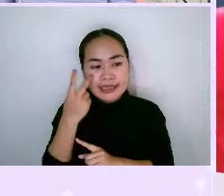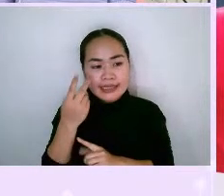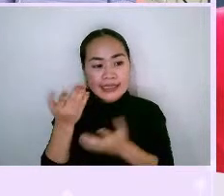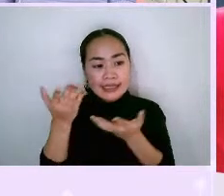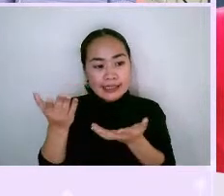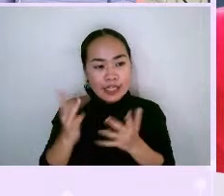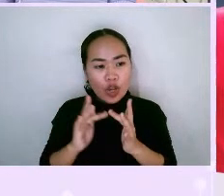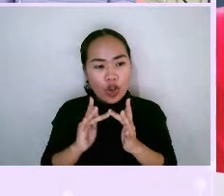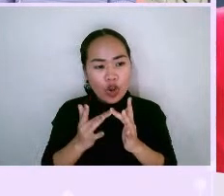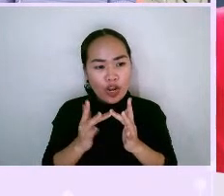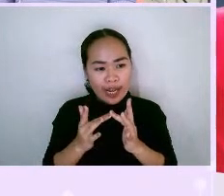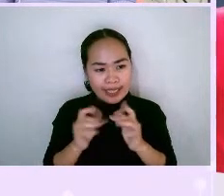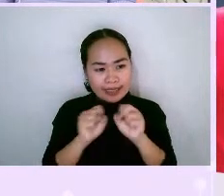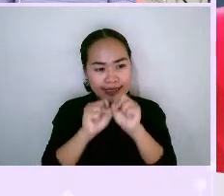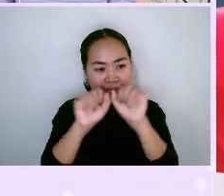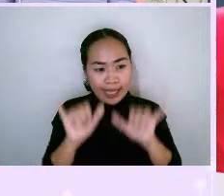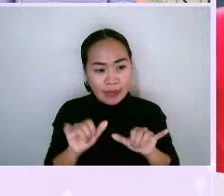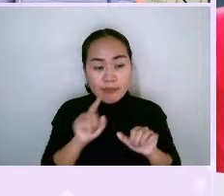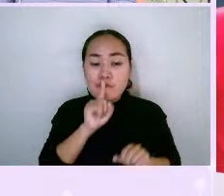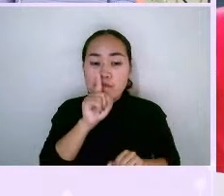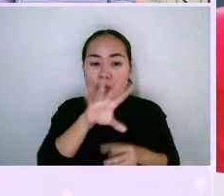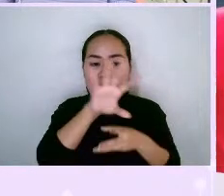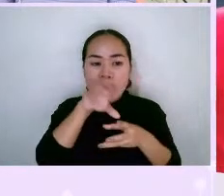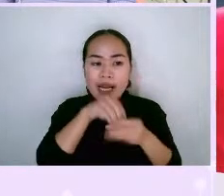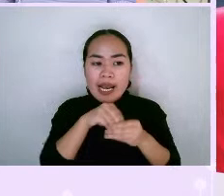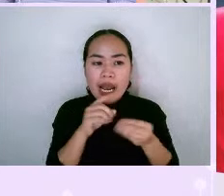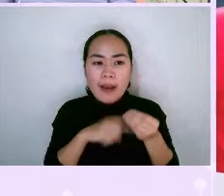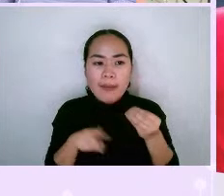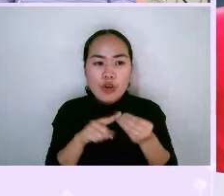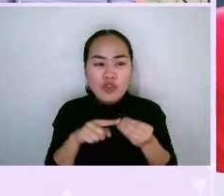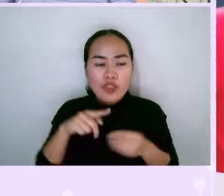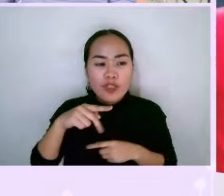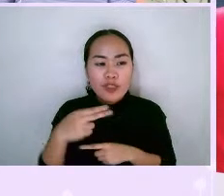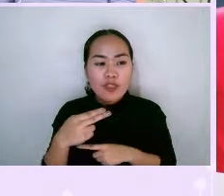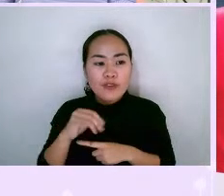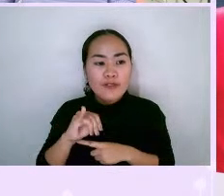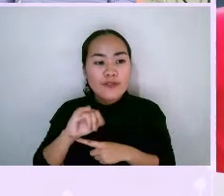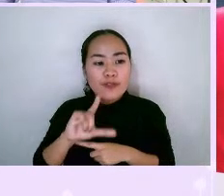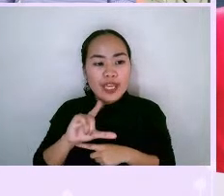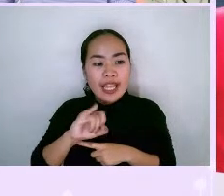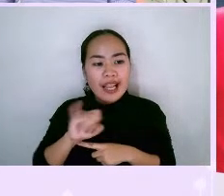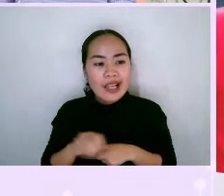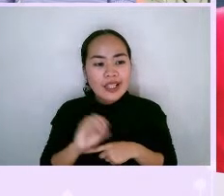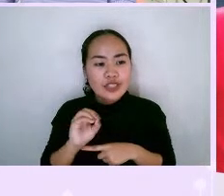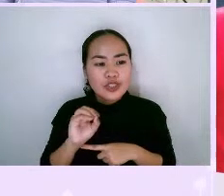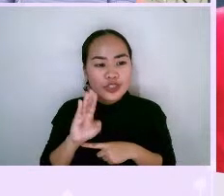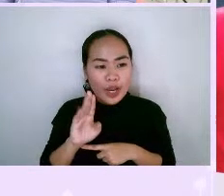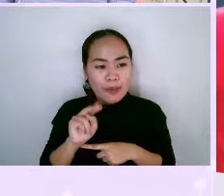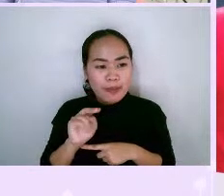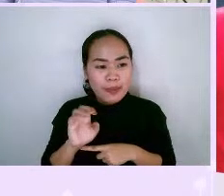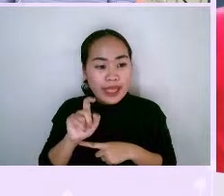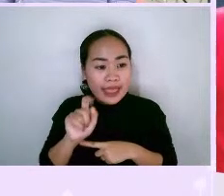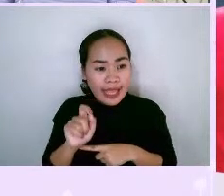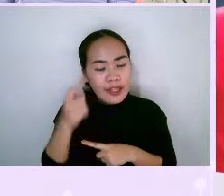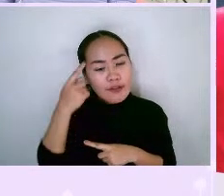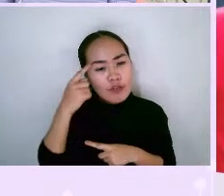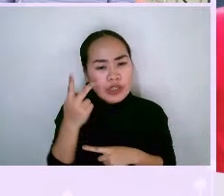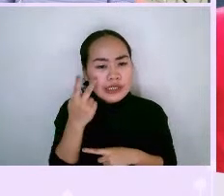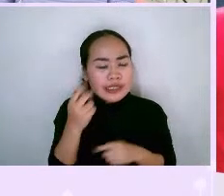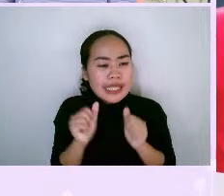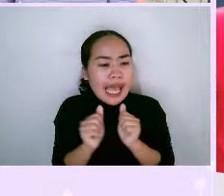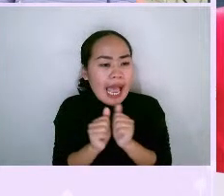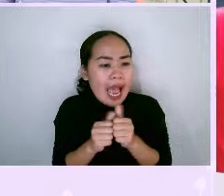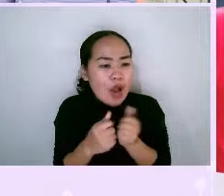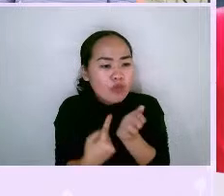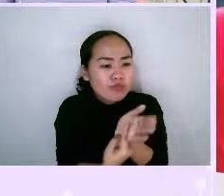the process and databases of the field JobNet and PAYEs for a more efficient system of managing and reporting jobs and